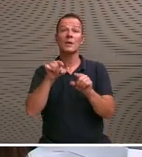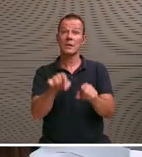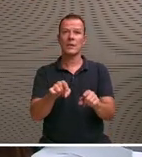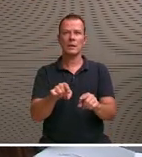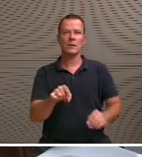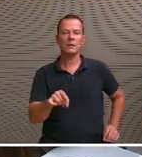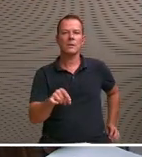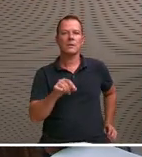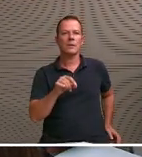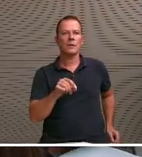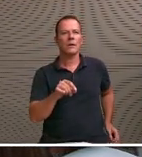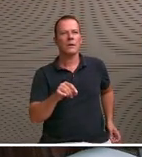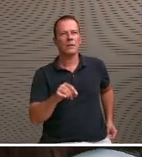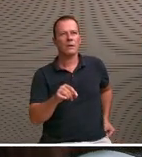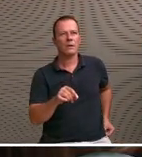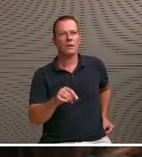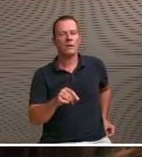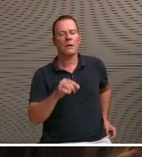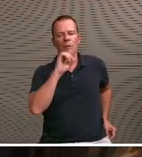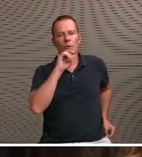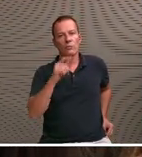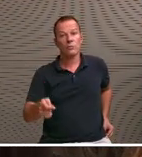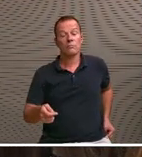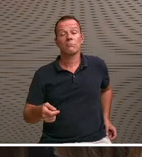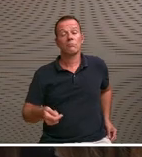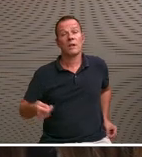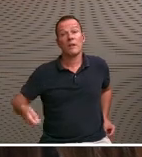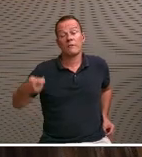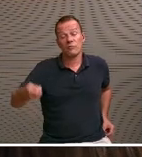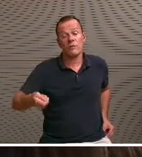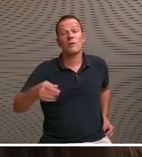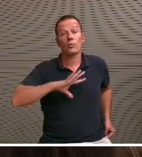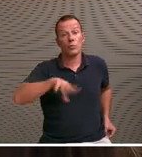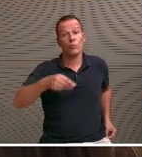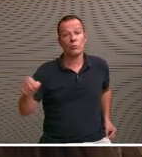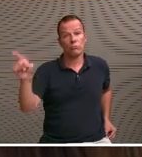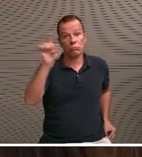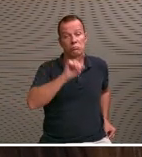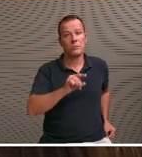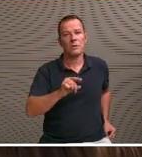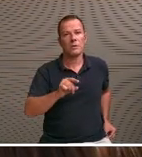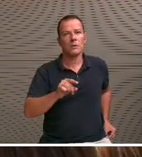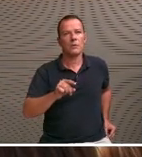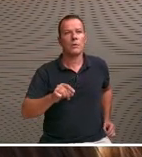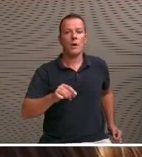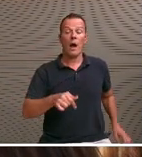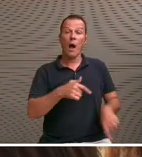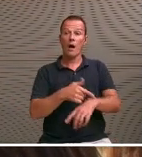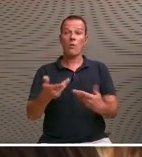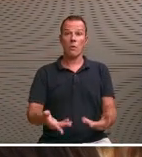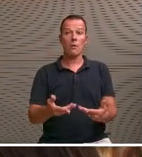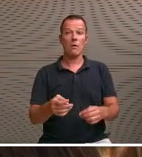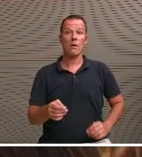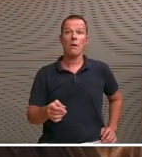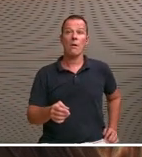with startups, incumbents, and investors all around the world, we're starting to derive a formula that can separate the winners in this